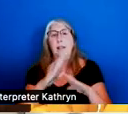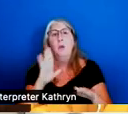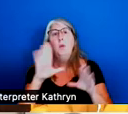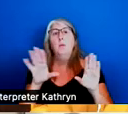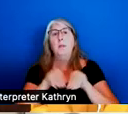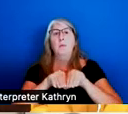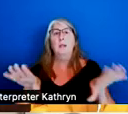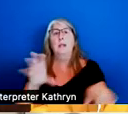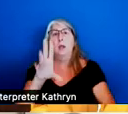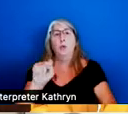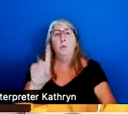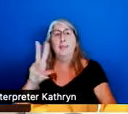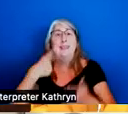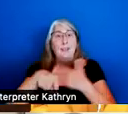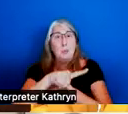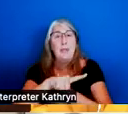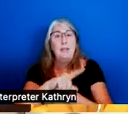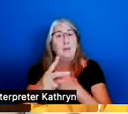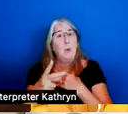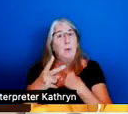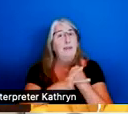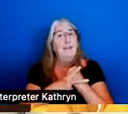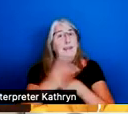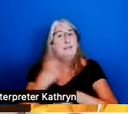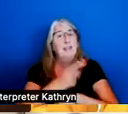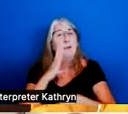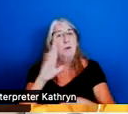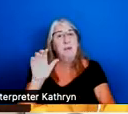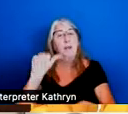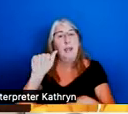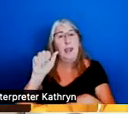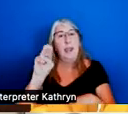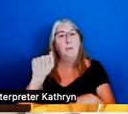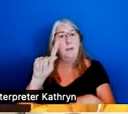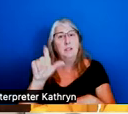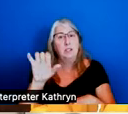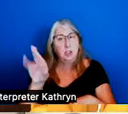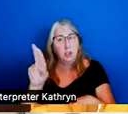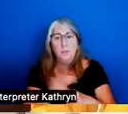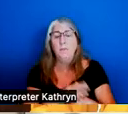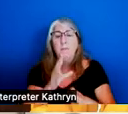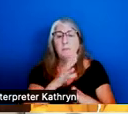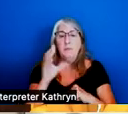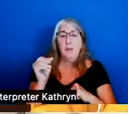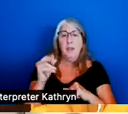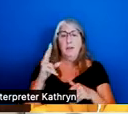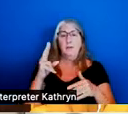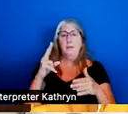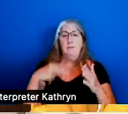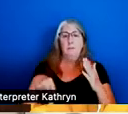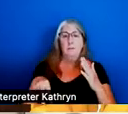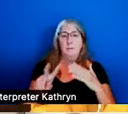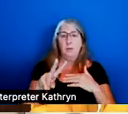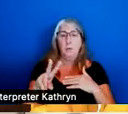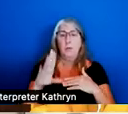October 6th, which is next week. So save the date. It's going to be on Amazon, and it's going to be digital first. And then 2 weeks later, so I believe it's going to